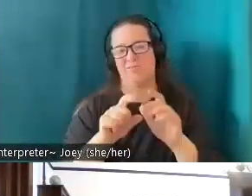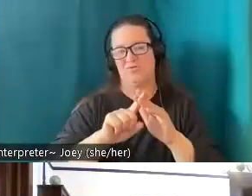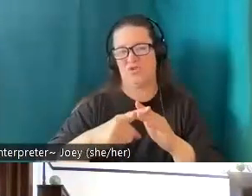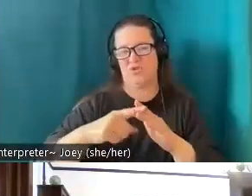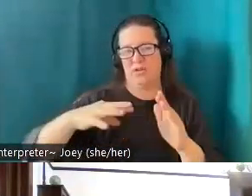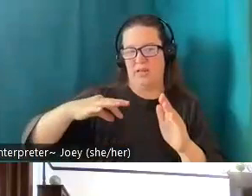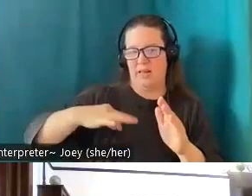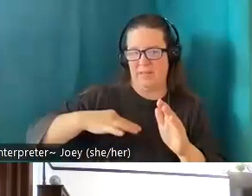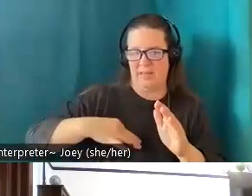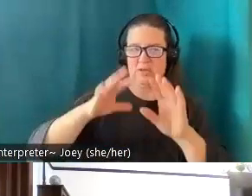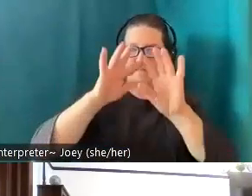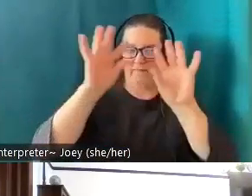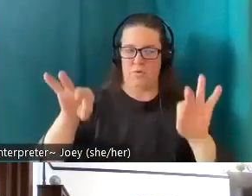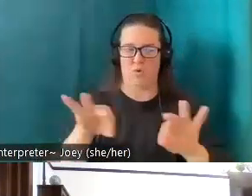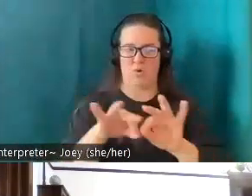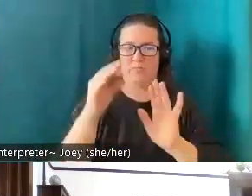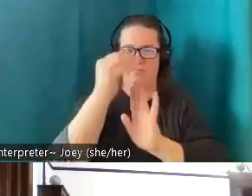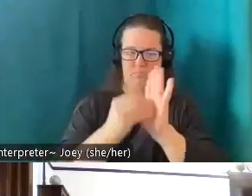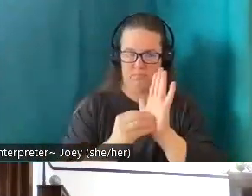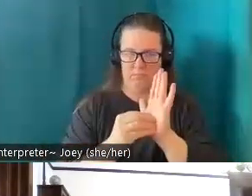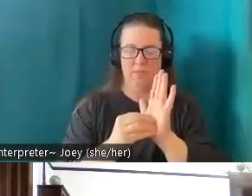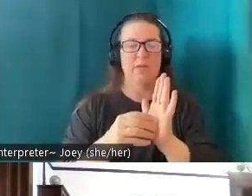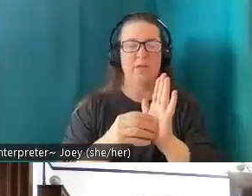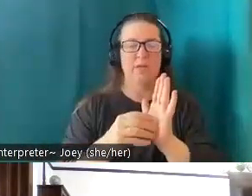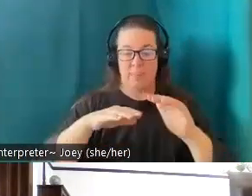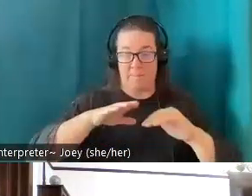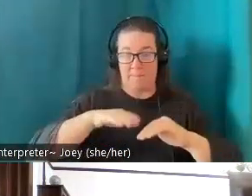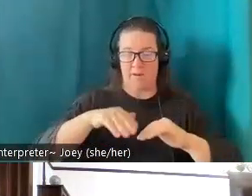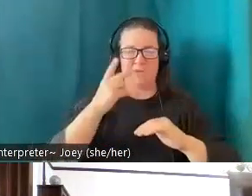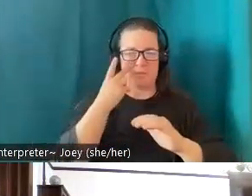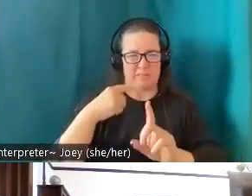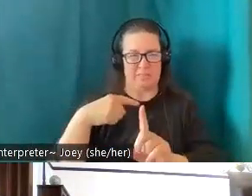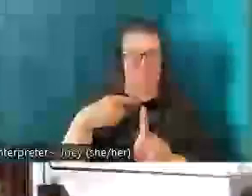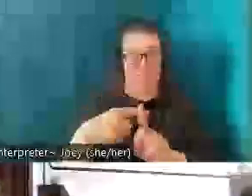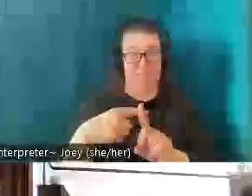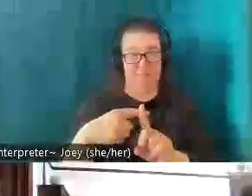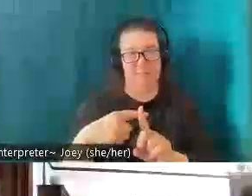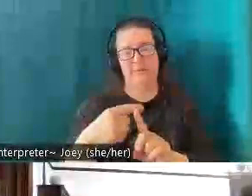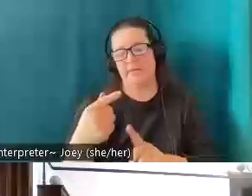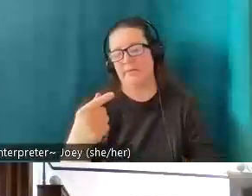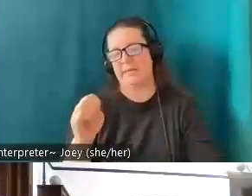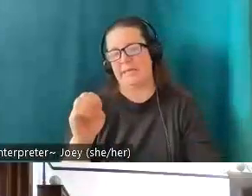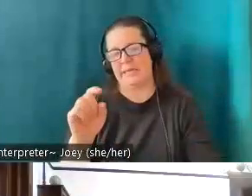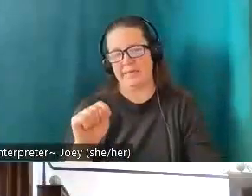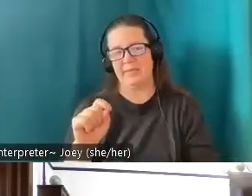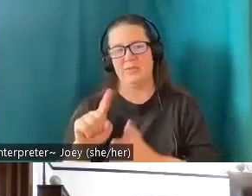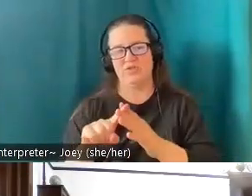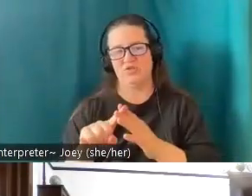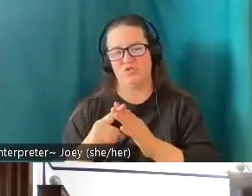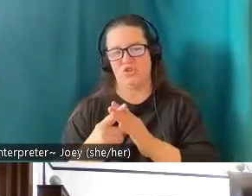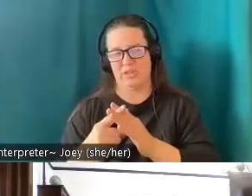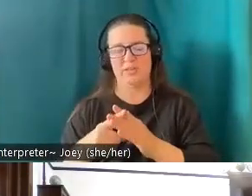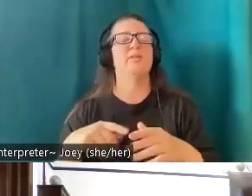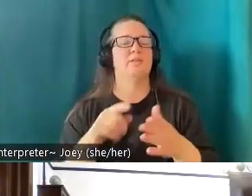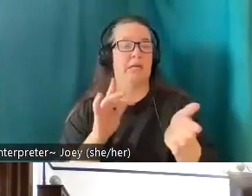Started. So I will click on this, and this takes you to your application process. So there are 3 forms that are part of